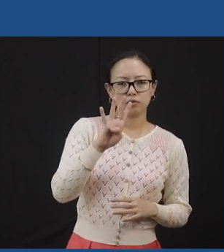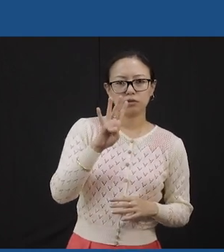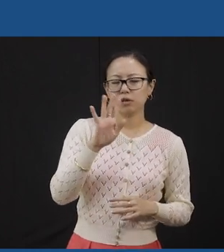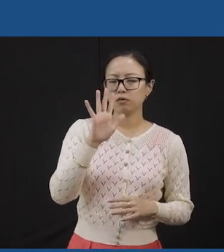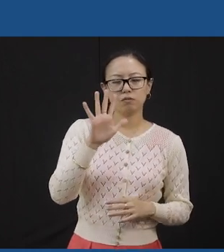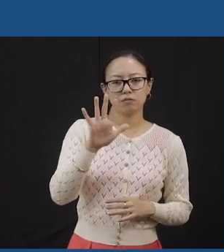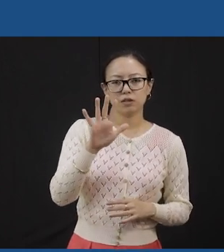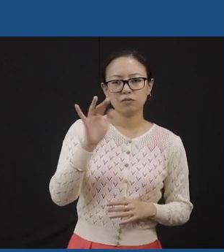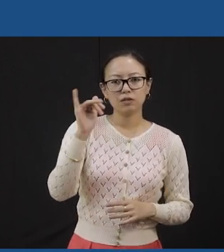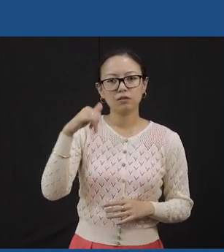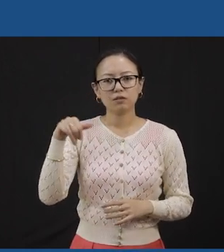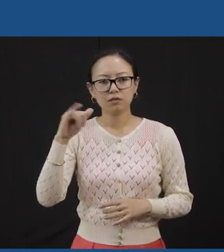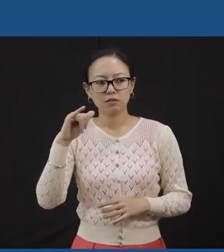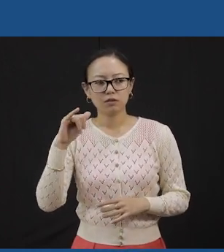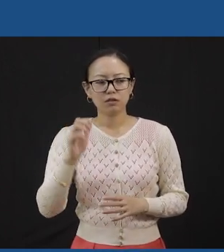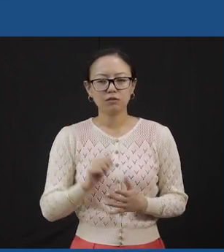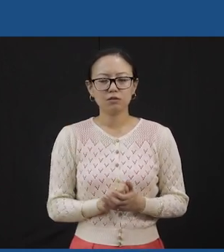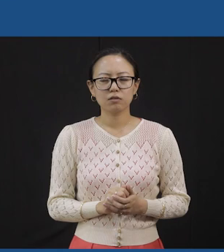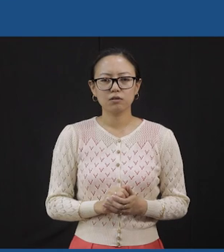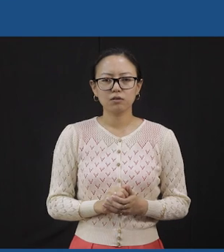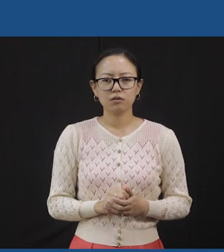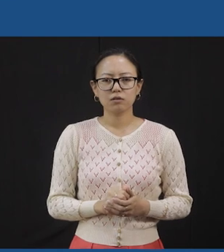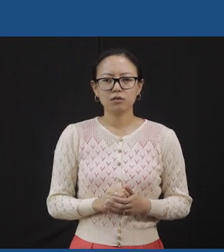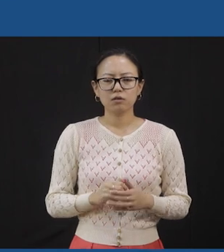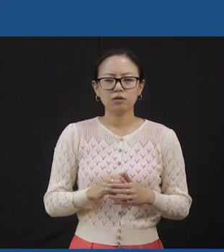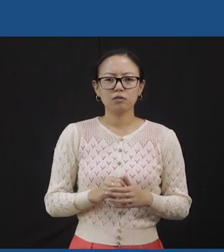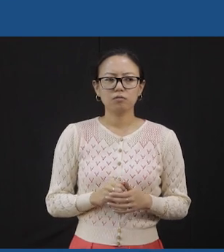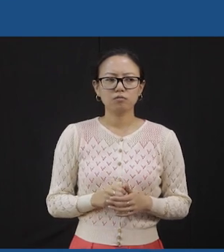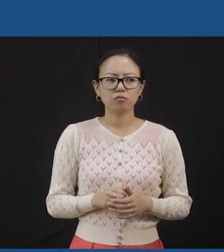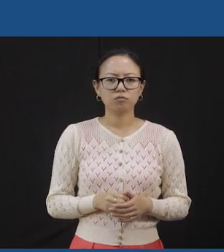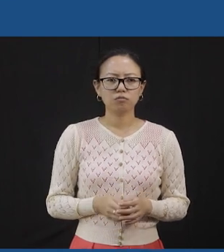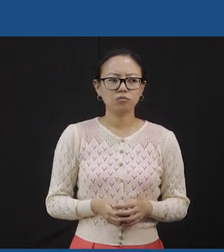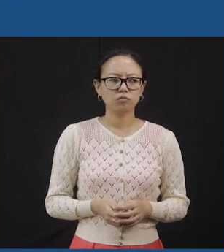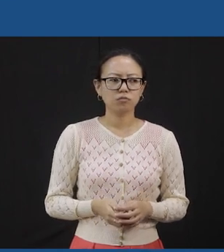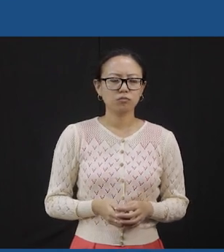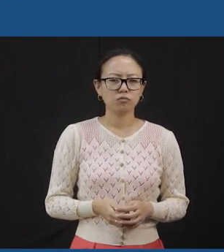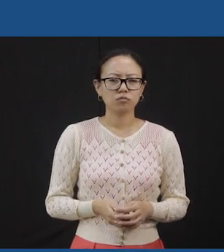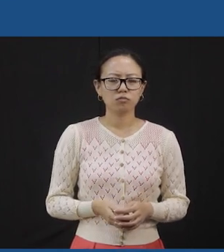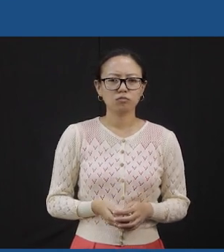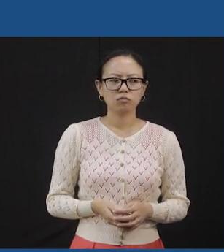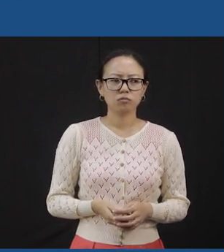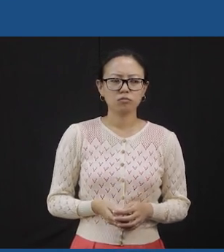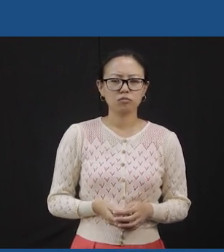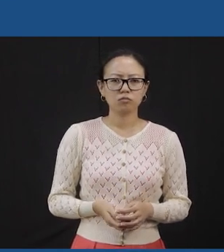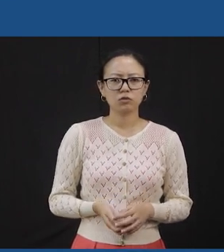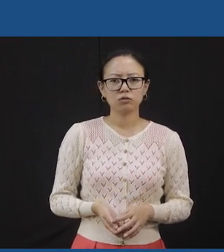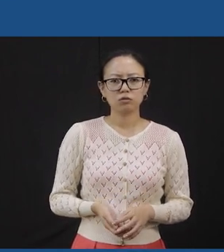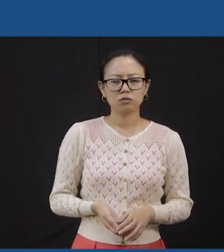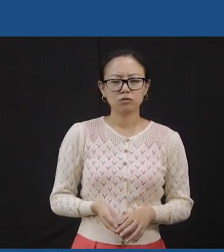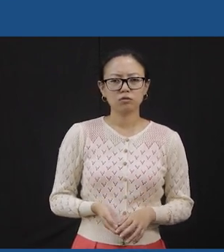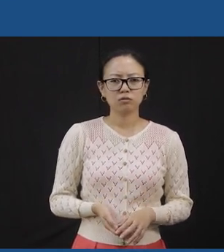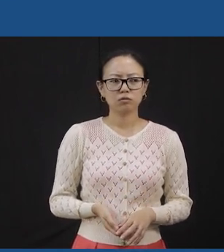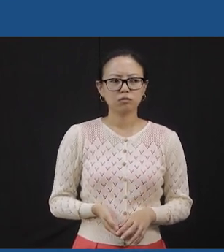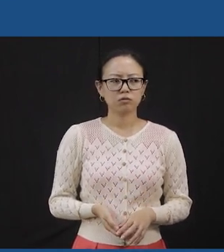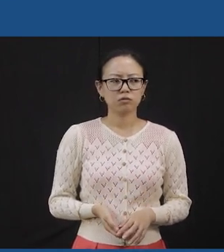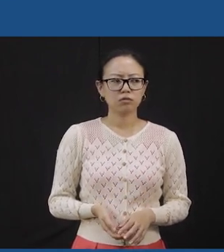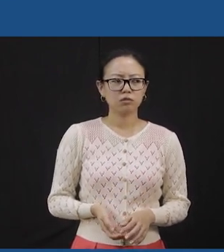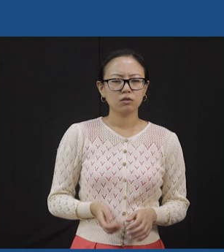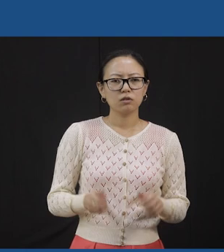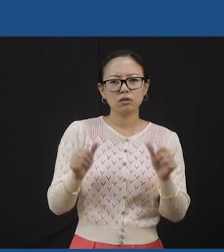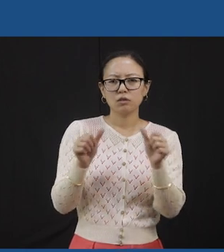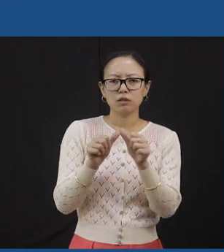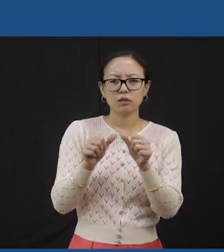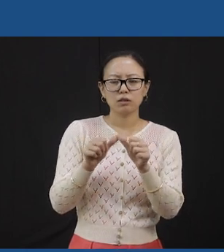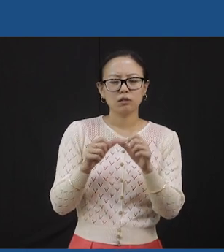6 and 5. So here I have already arranged this number in the column voice. So you can take this as a